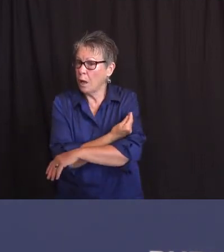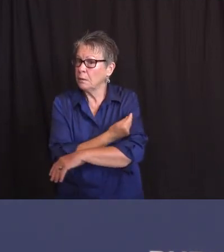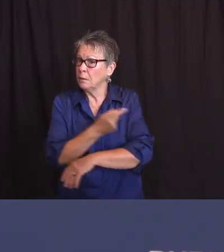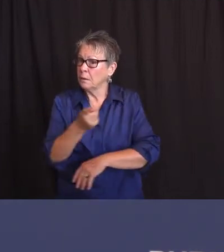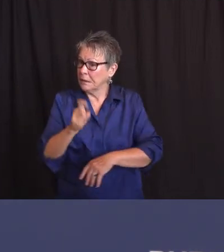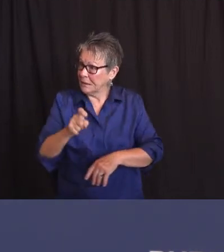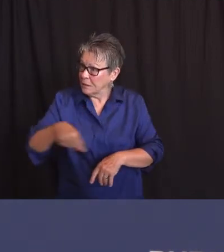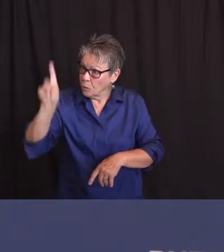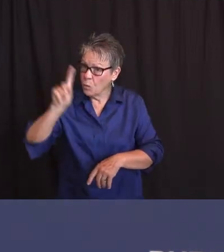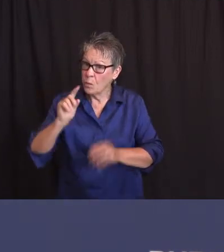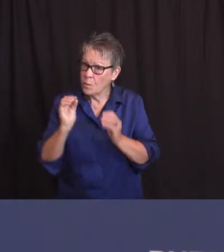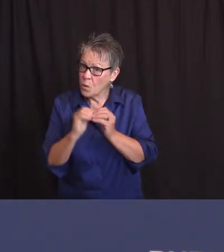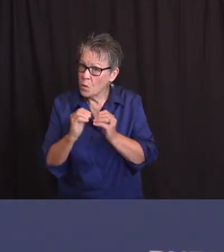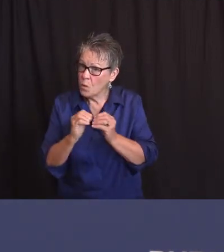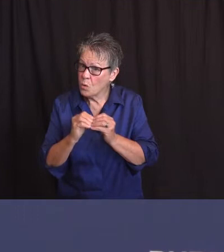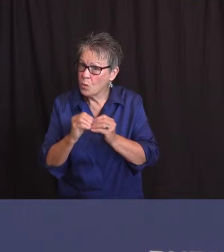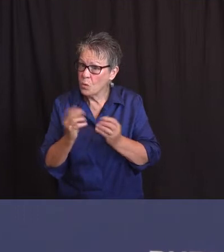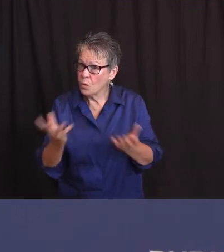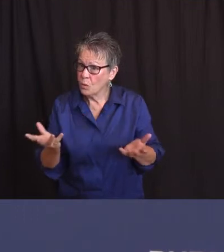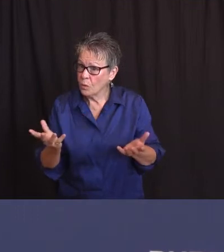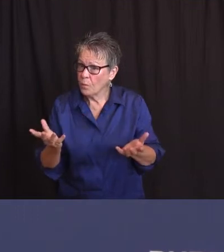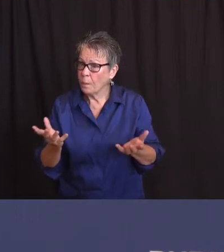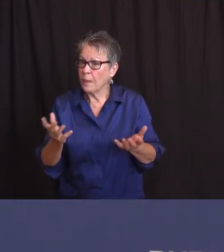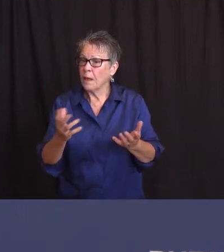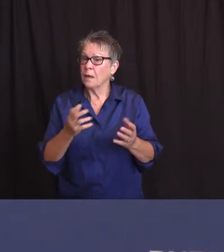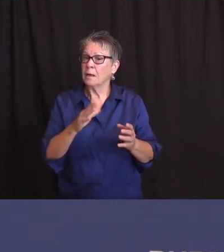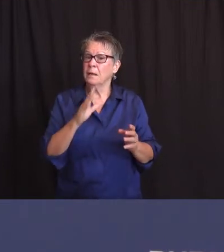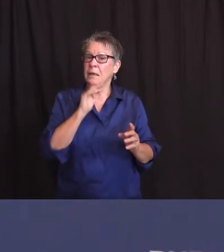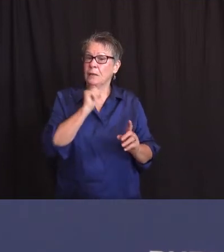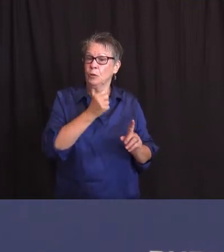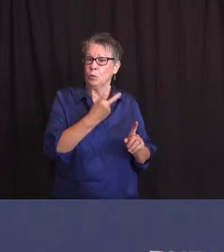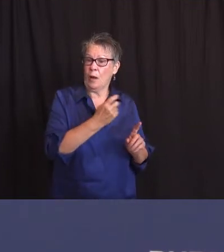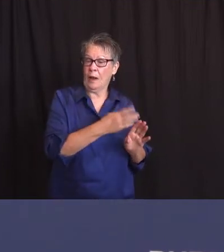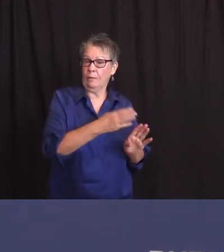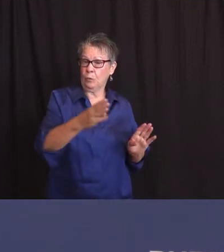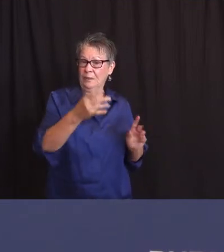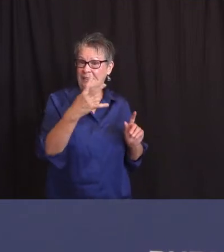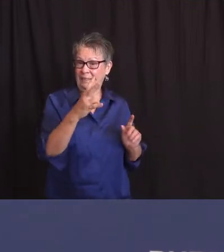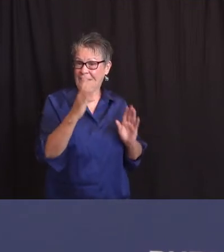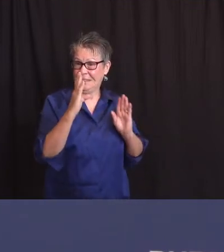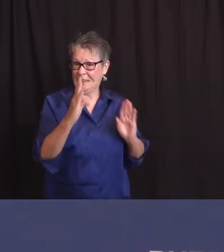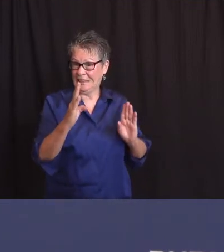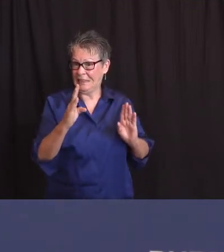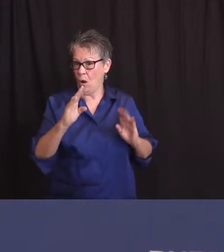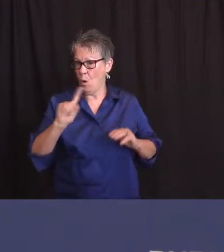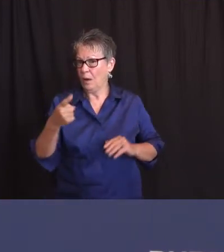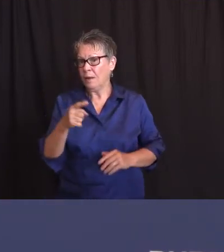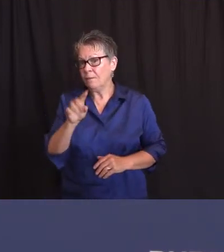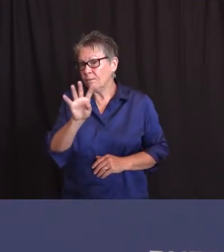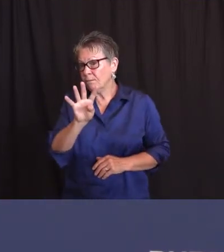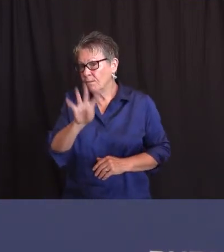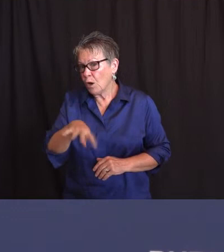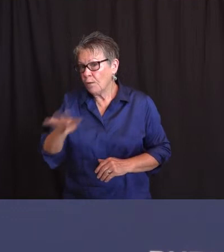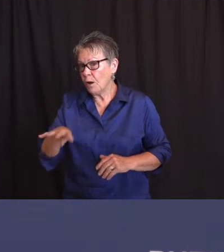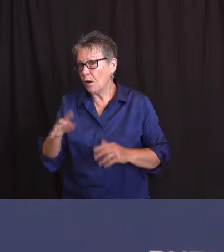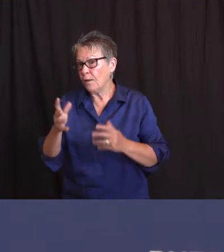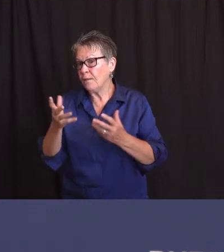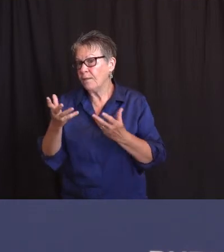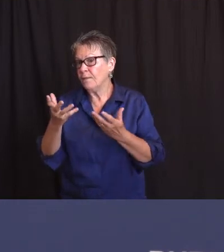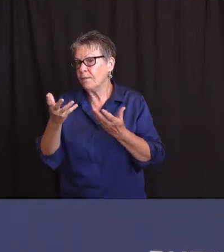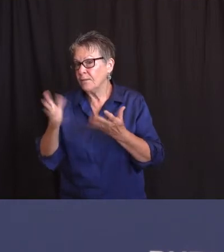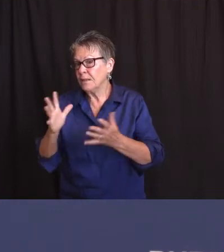17, only 44% have at least one dose. Again, we need that coverage to be